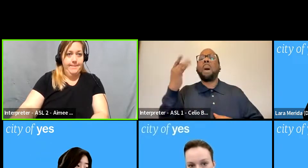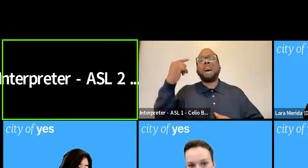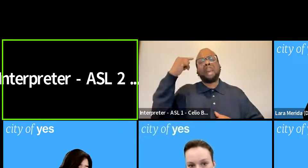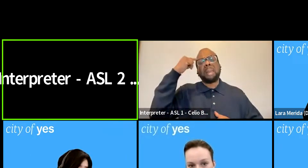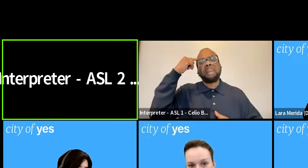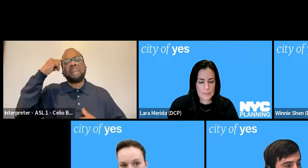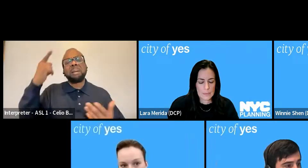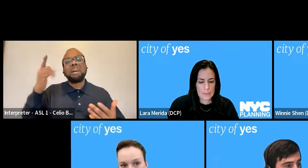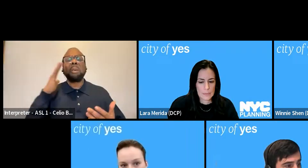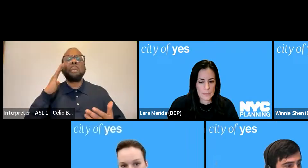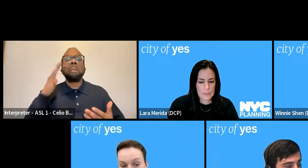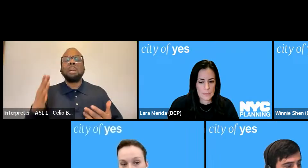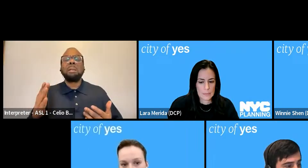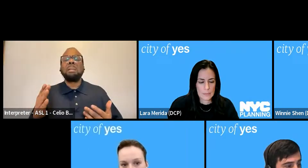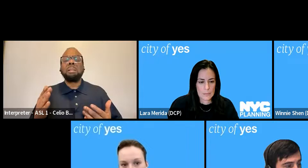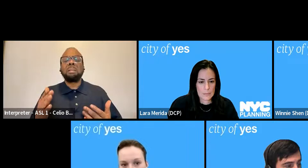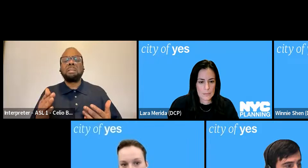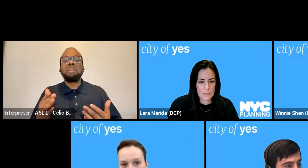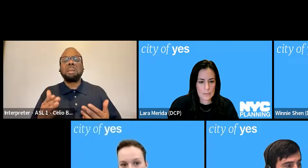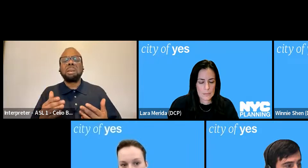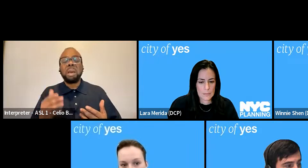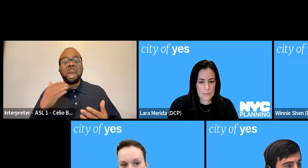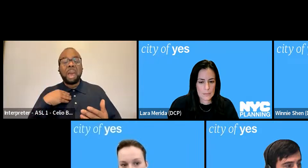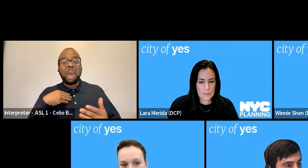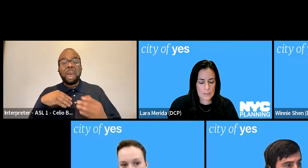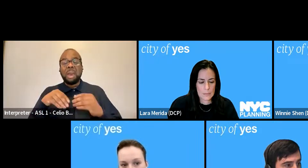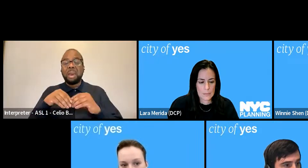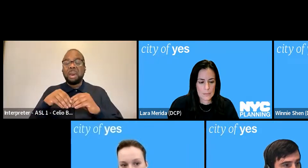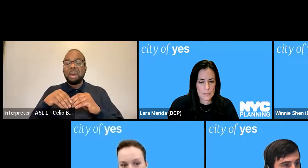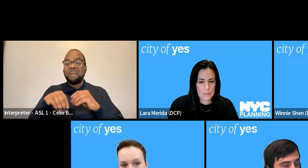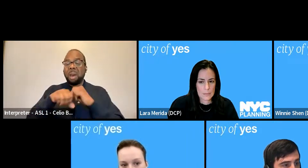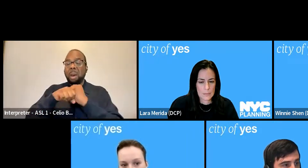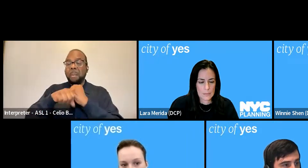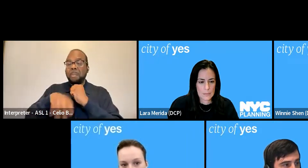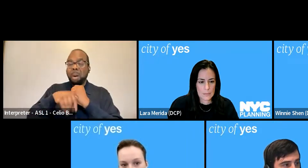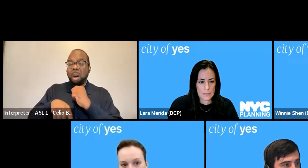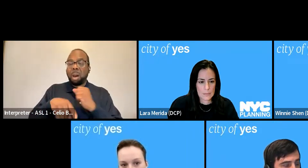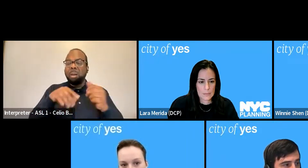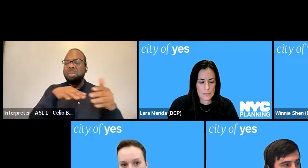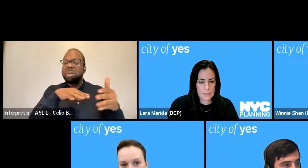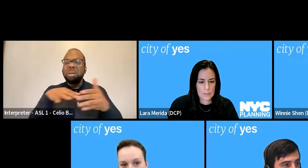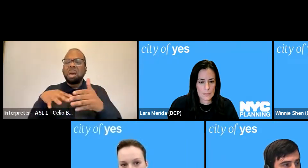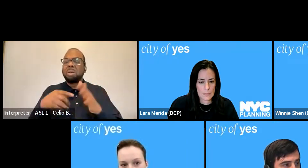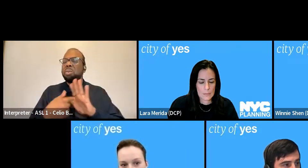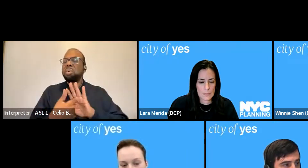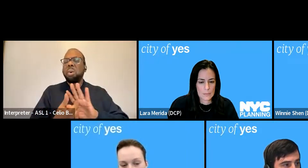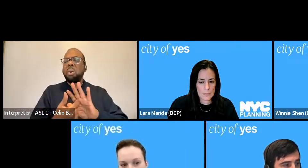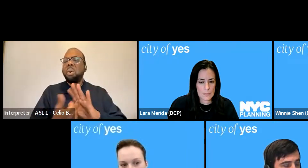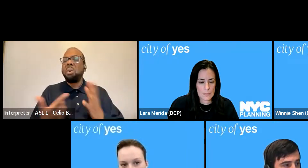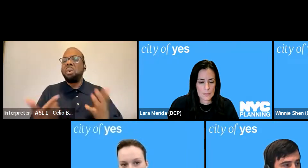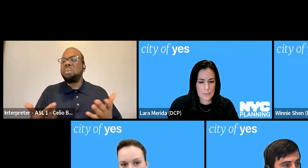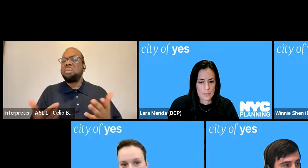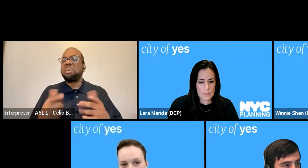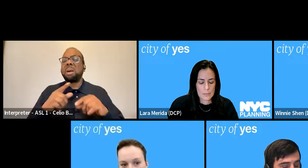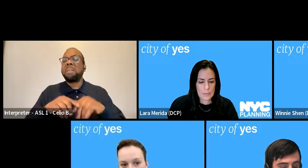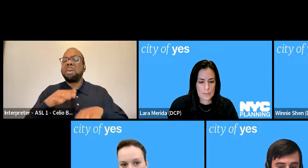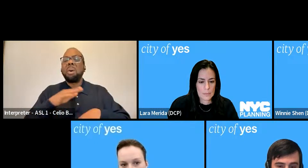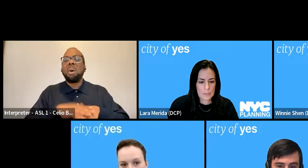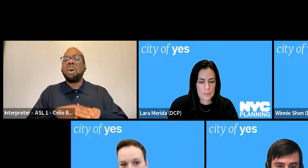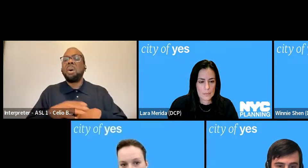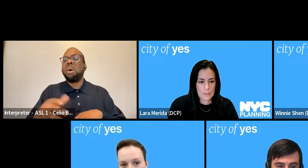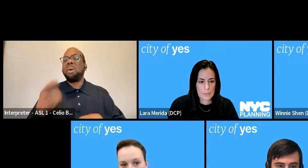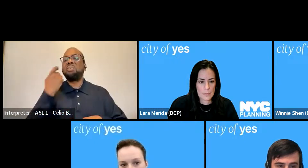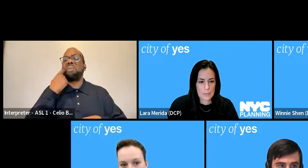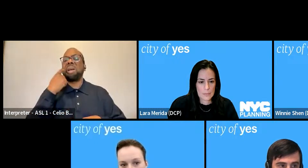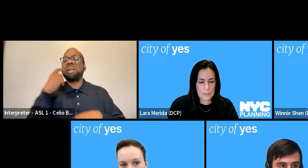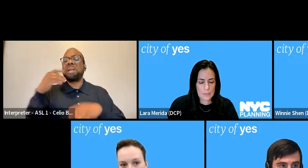be. So is there a market study that shows that is there based on, you know, like recent sale